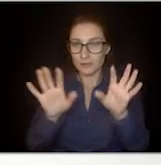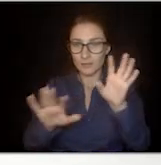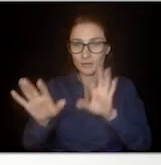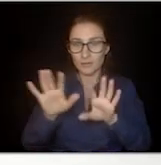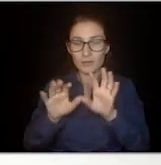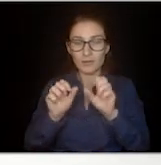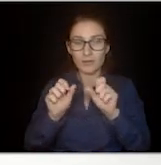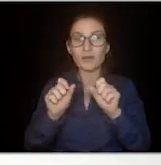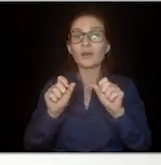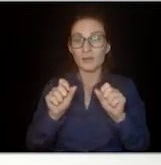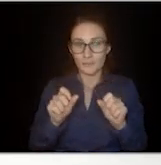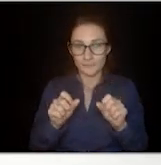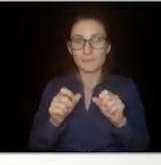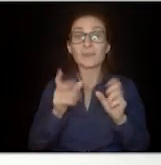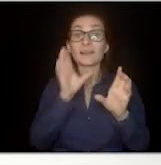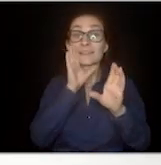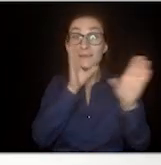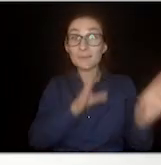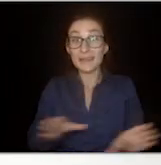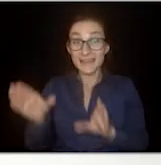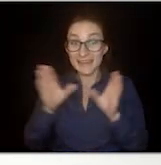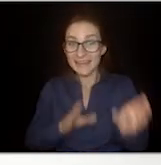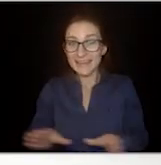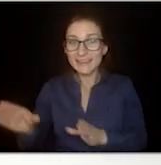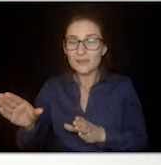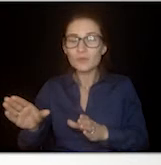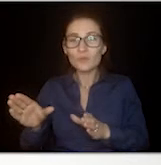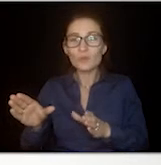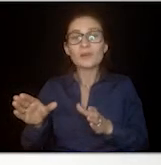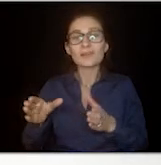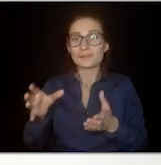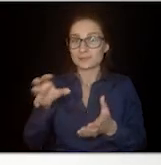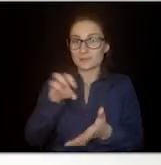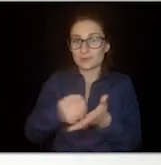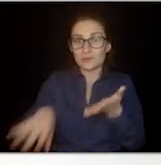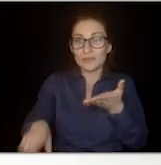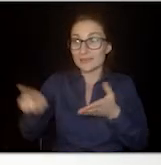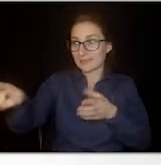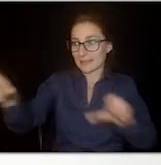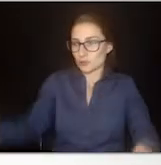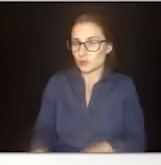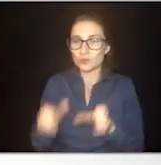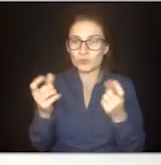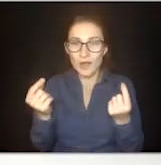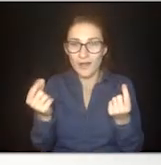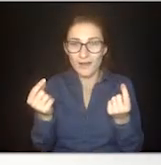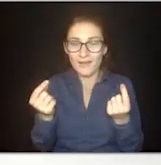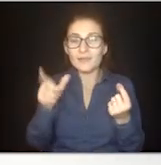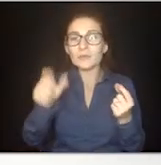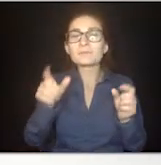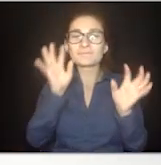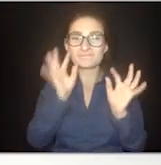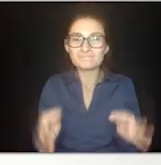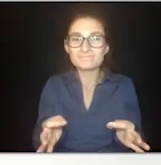where'd I lose it? The planning of what the student will do. So you have to decide, is